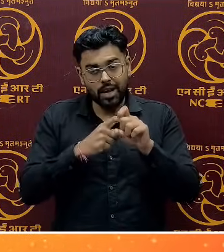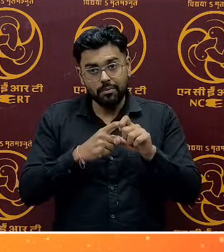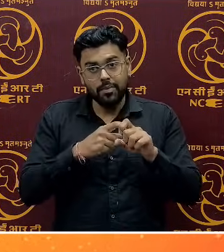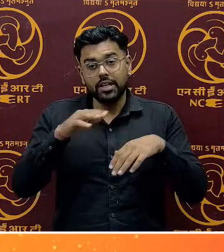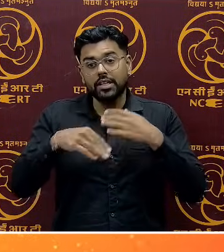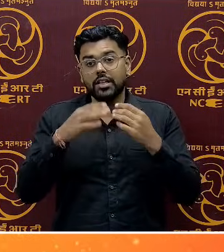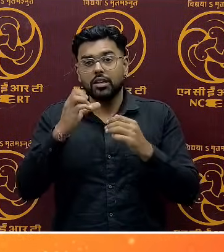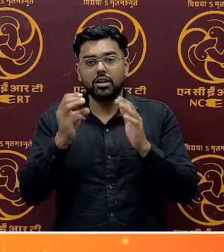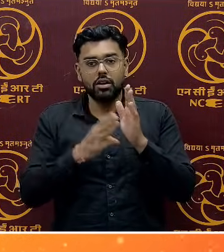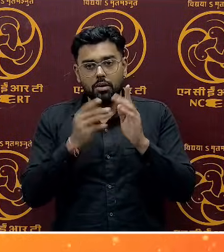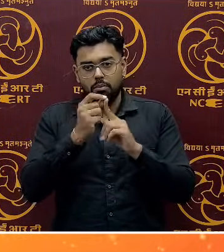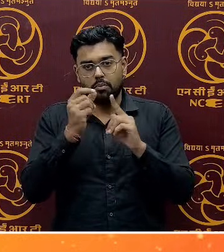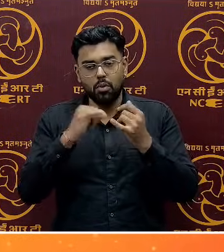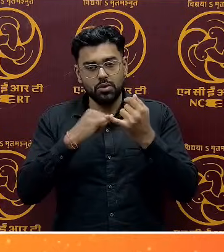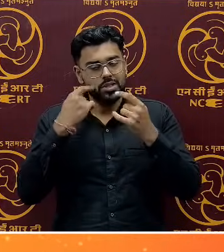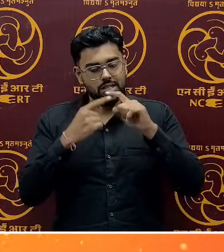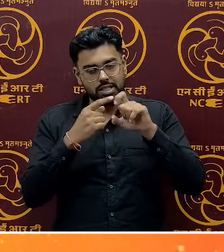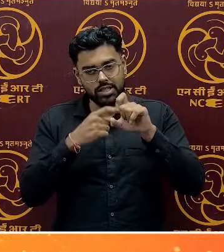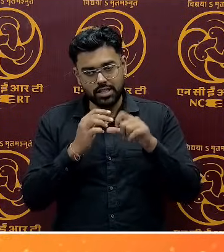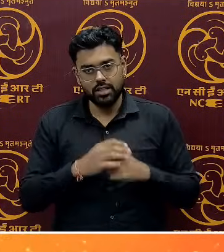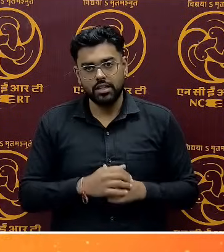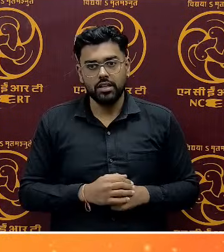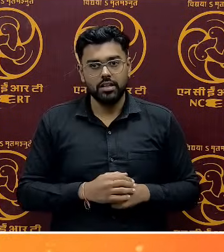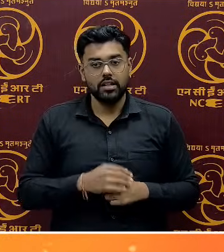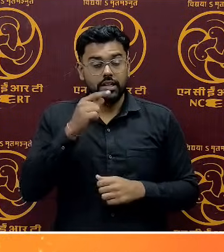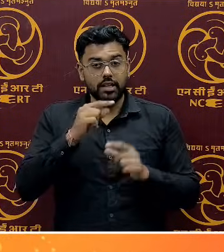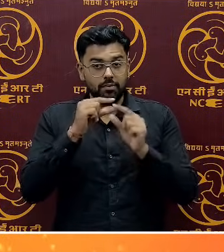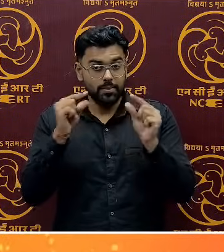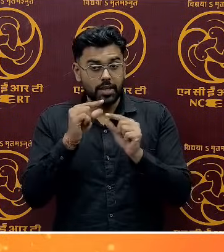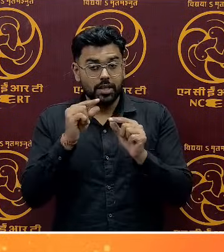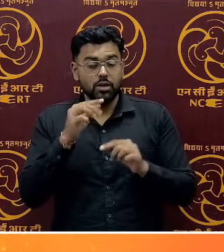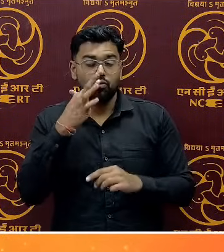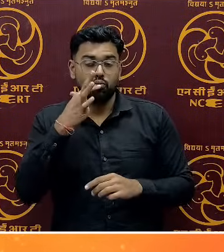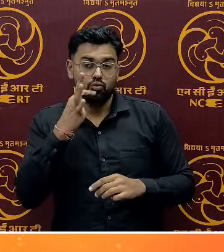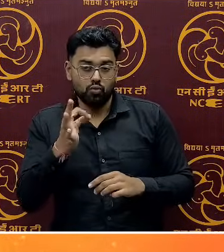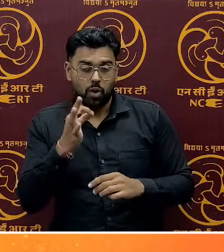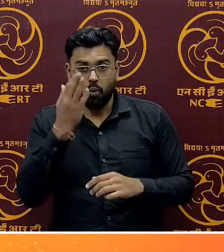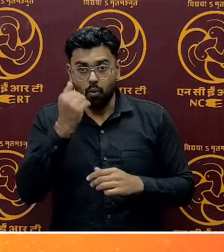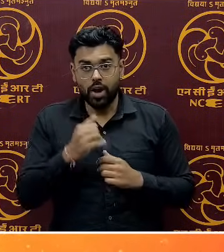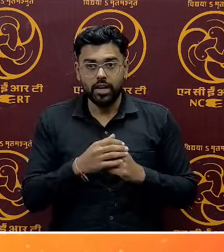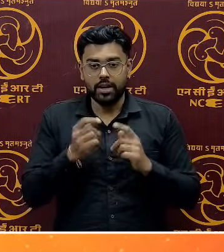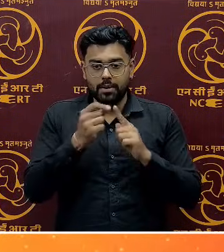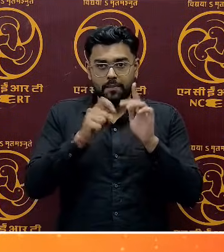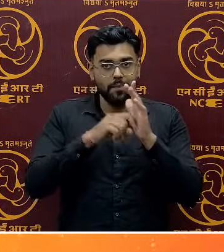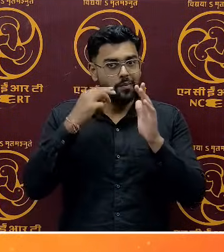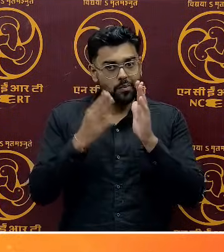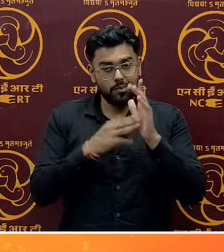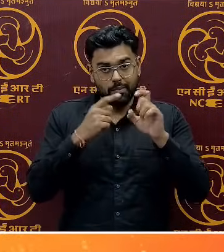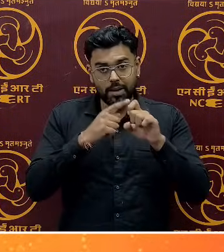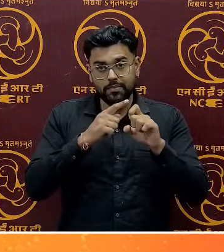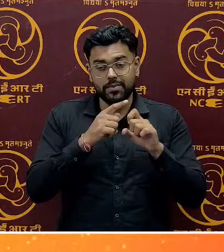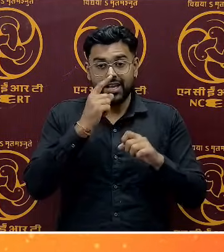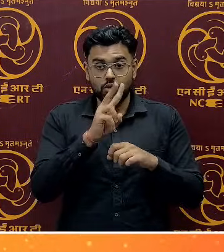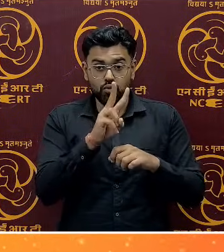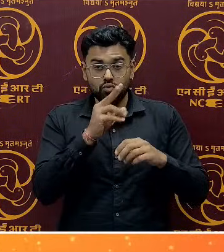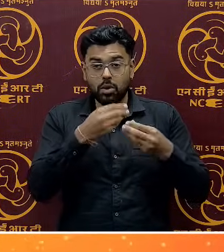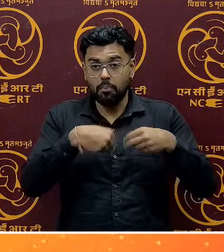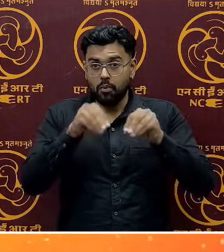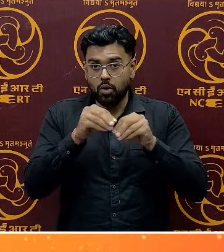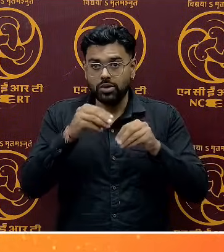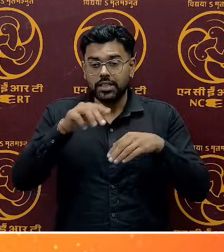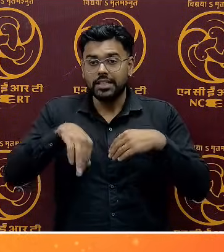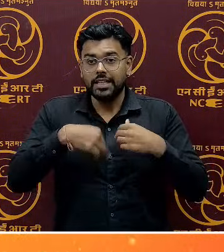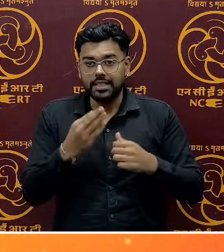The statement is true, children, because for all primes greater than 2, the next number is